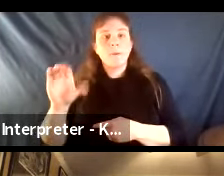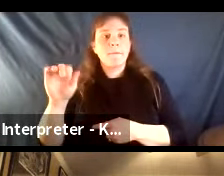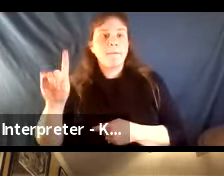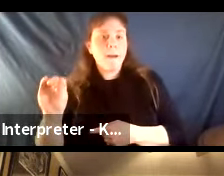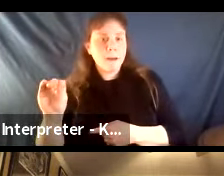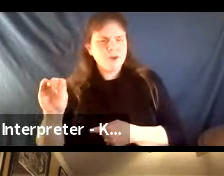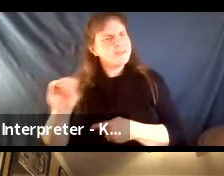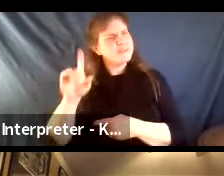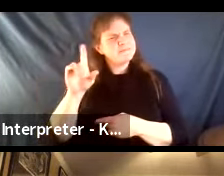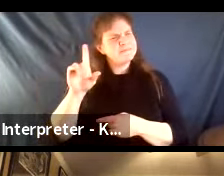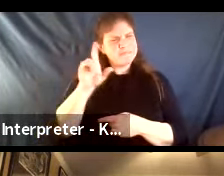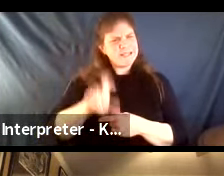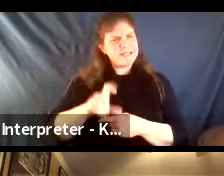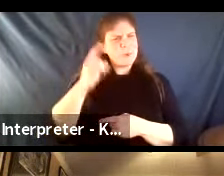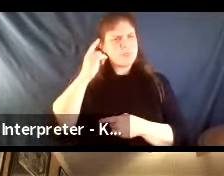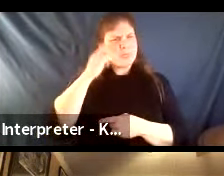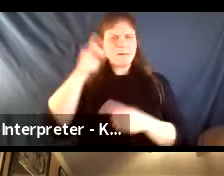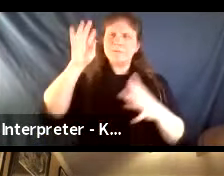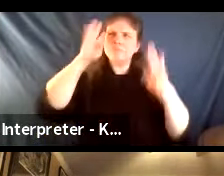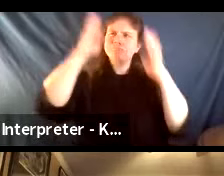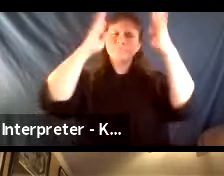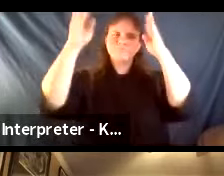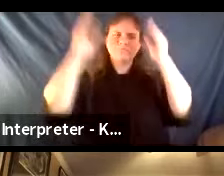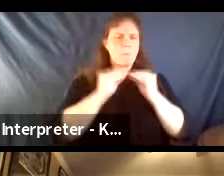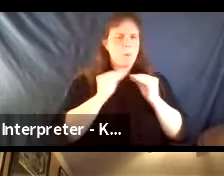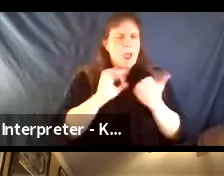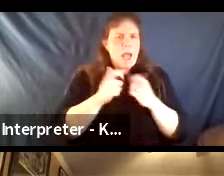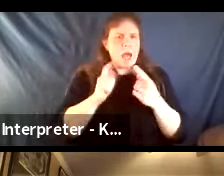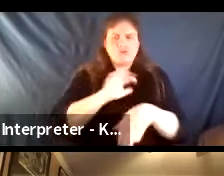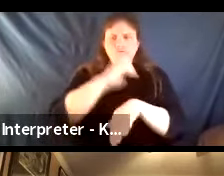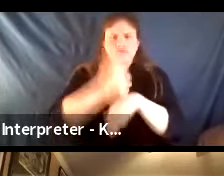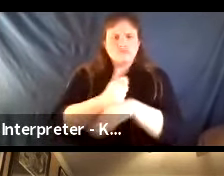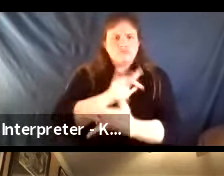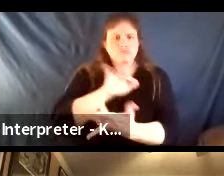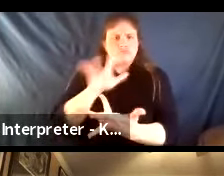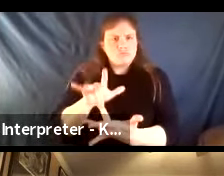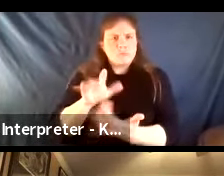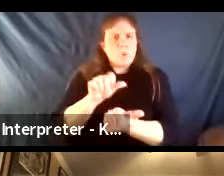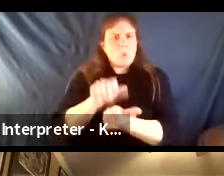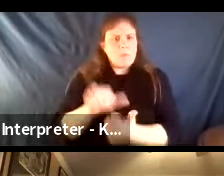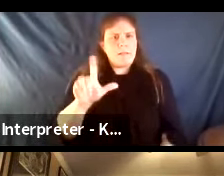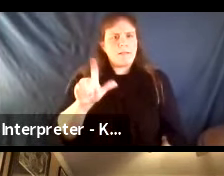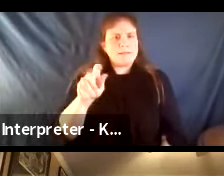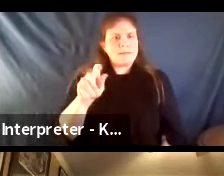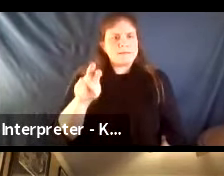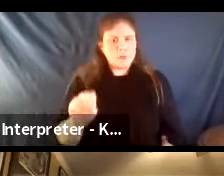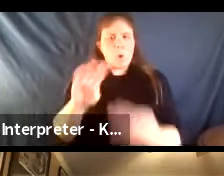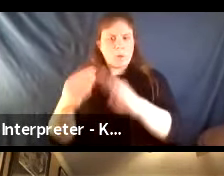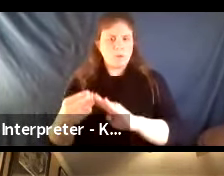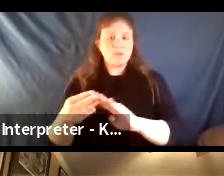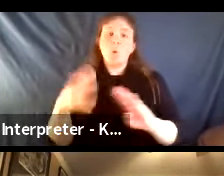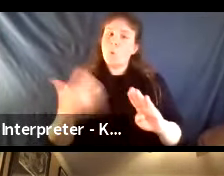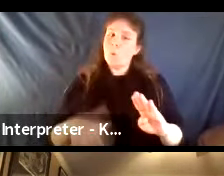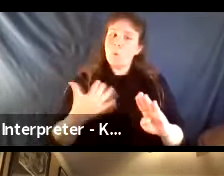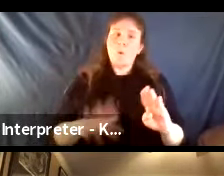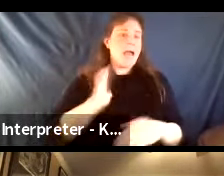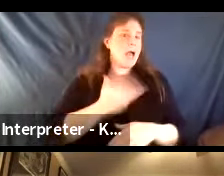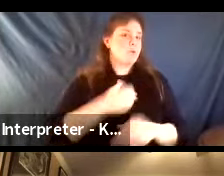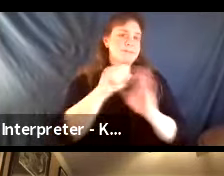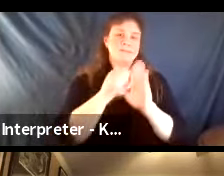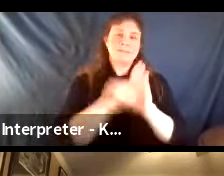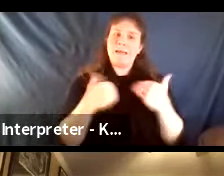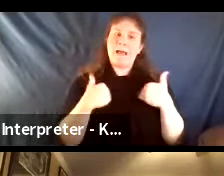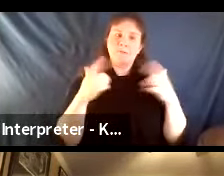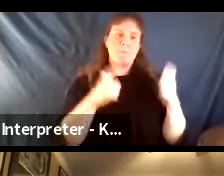reach our Latino communities in particular. And so, we have a big task ahead as a state, but